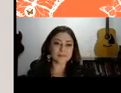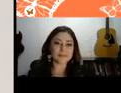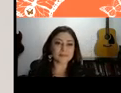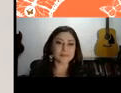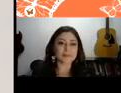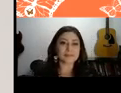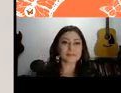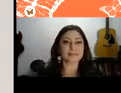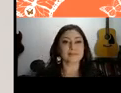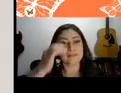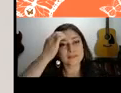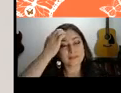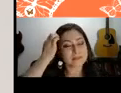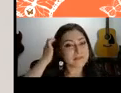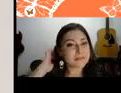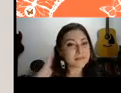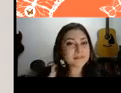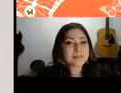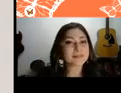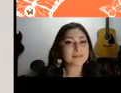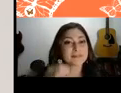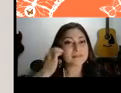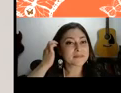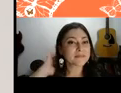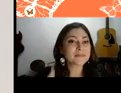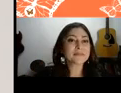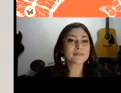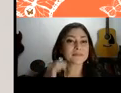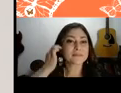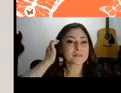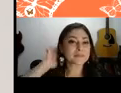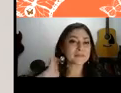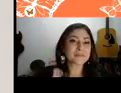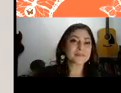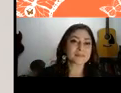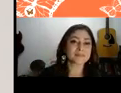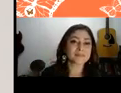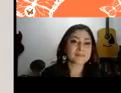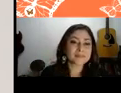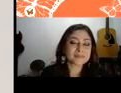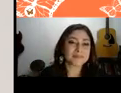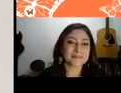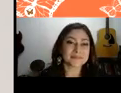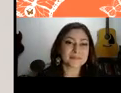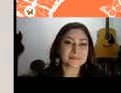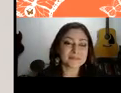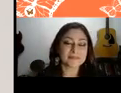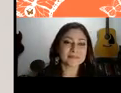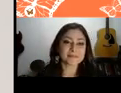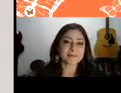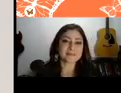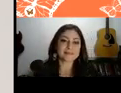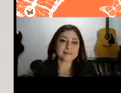collecting the data. That'll come later on. But I have three hypotheses of why